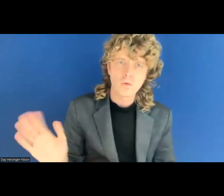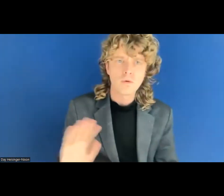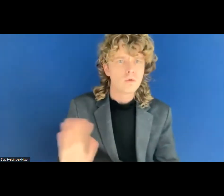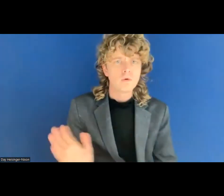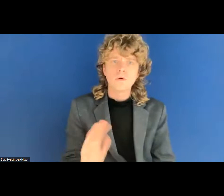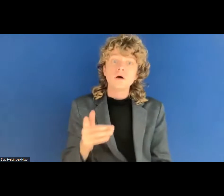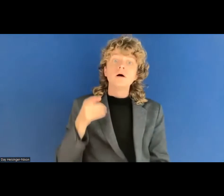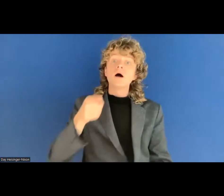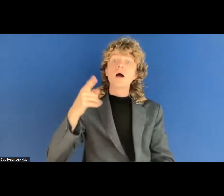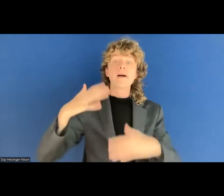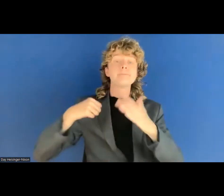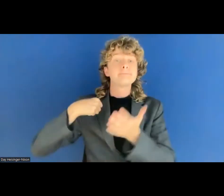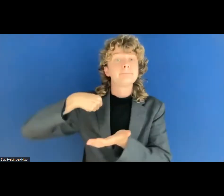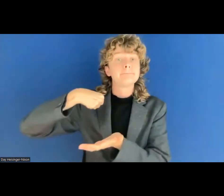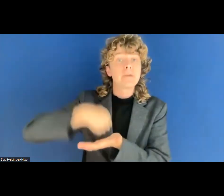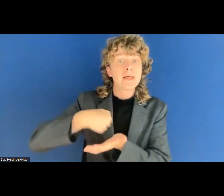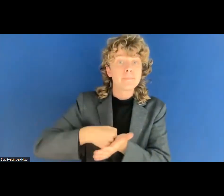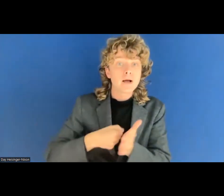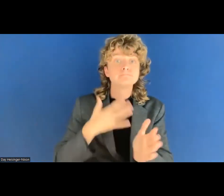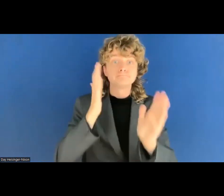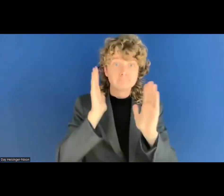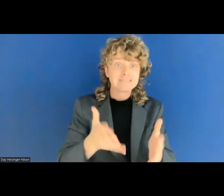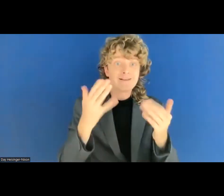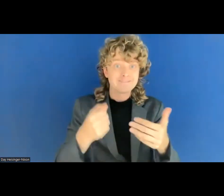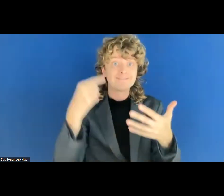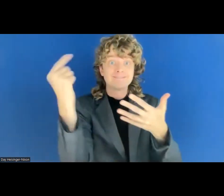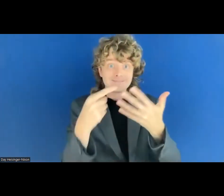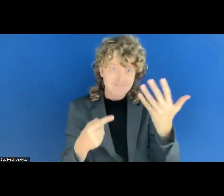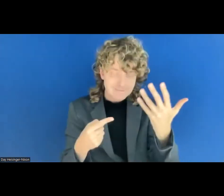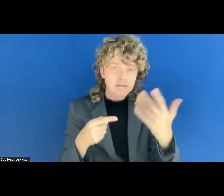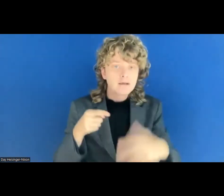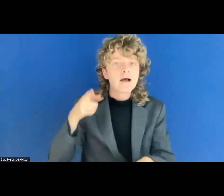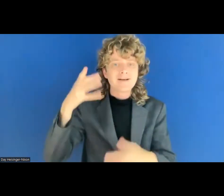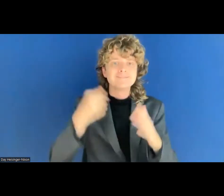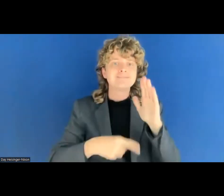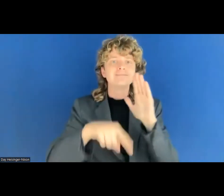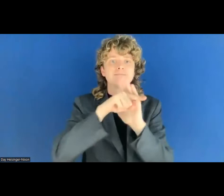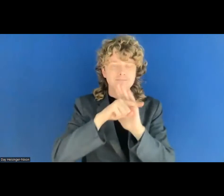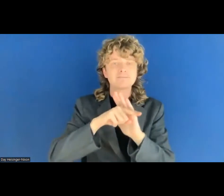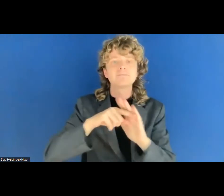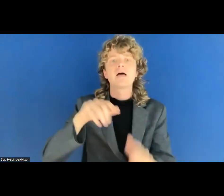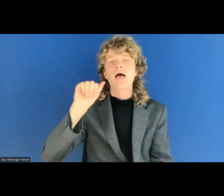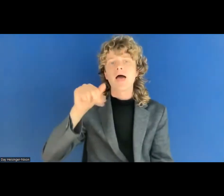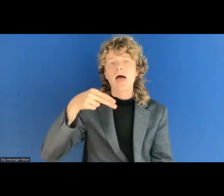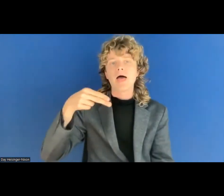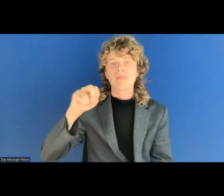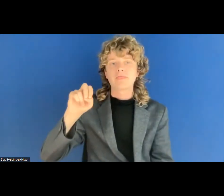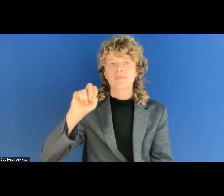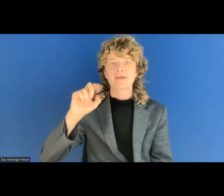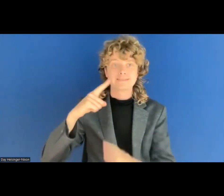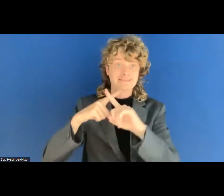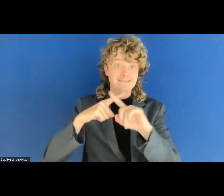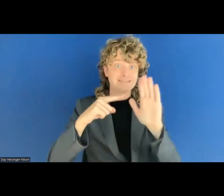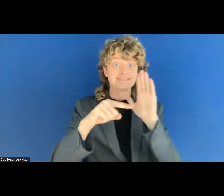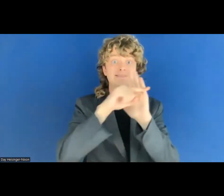Accessibility Directive are presented in Annex A of the EN 301549. Many requirements are indeed based on the